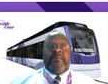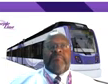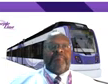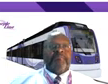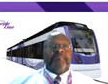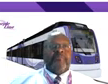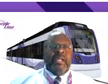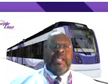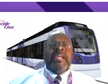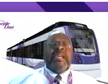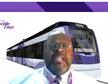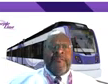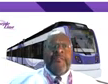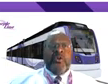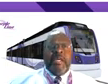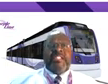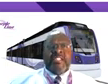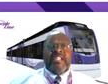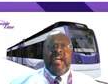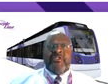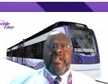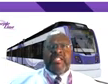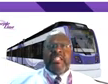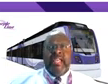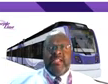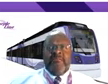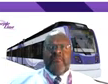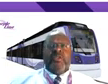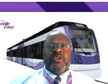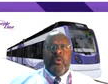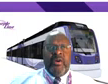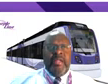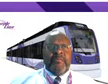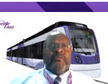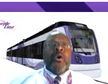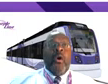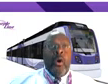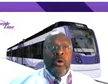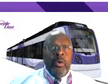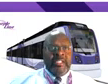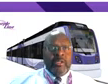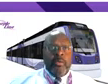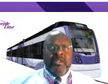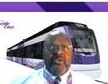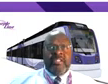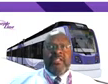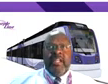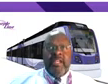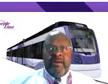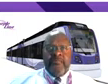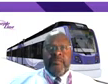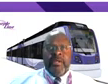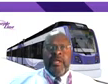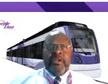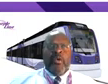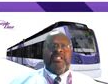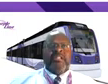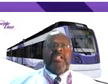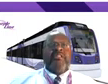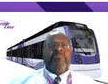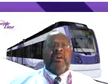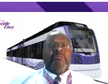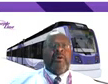we have time. If your question is not addressed tonight, don't worry. All questions will be addressed later